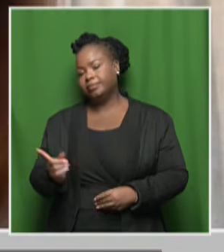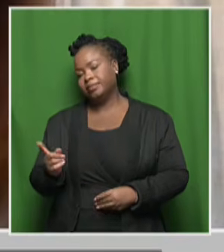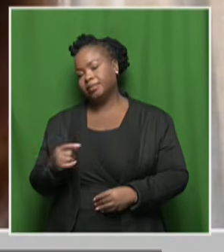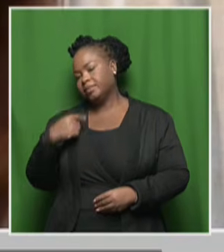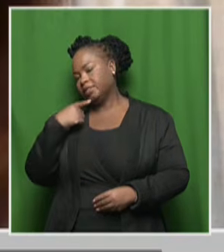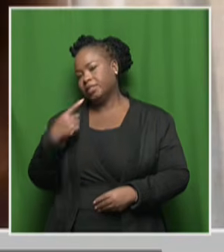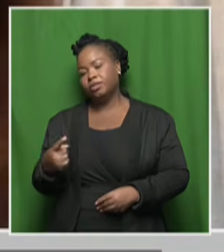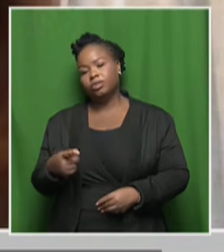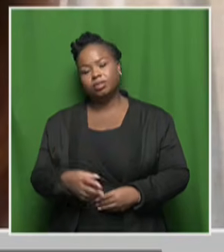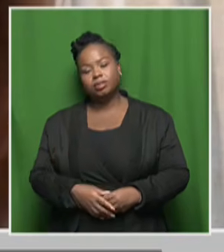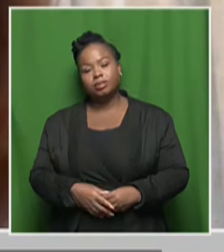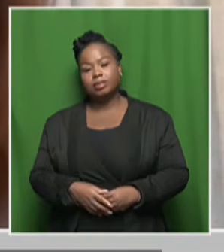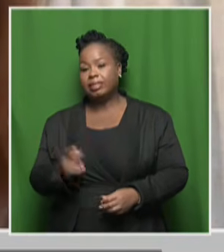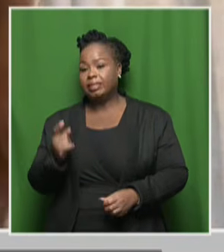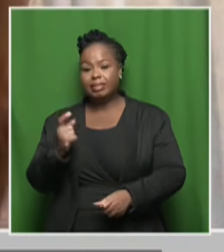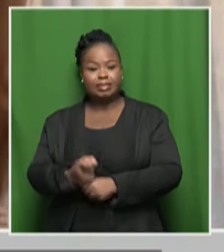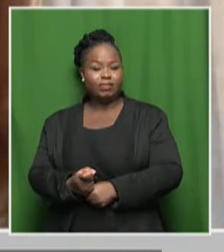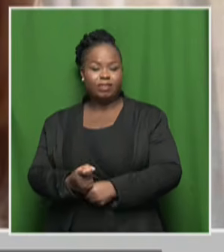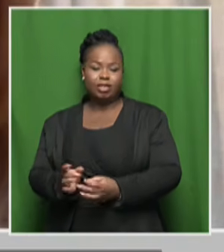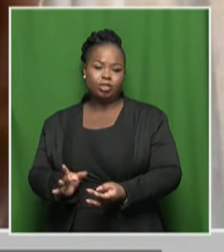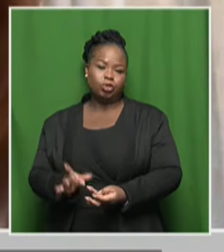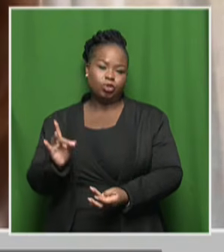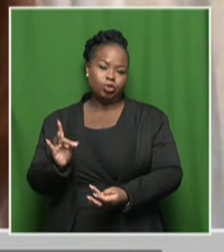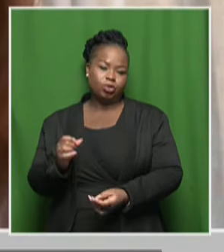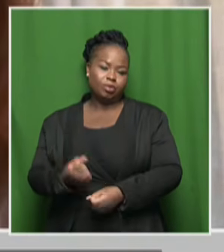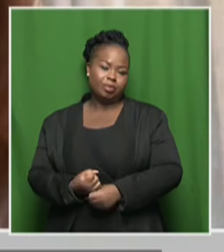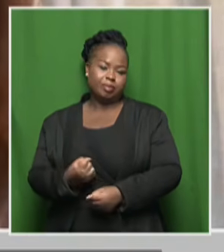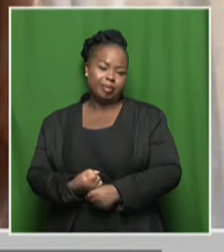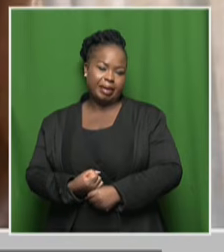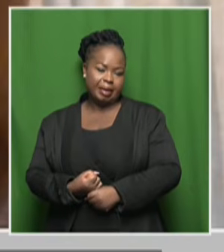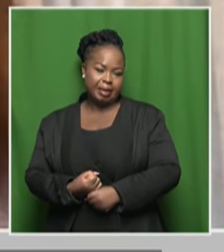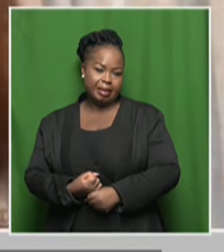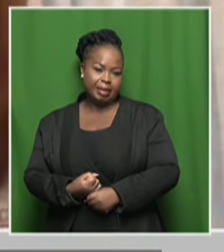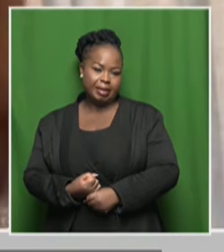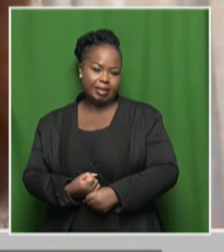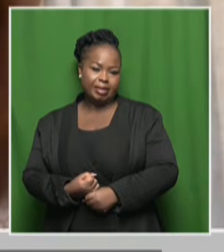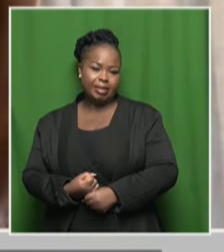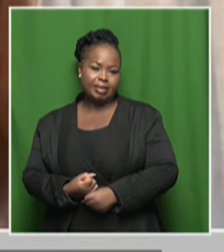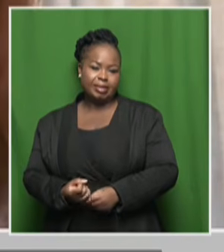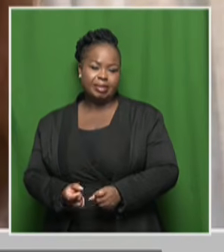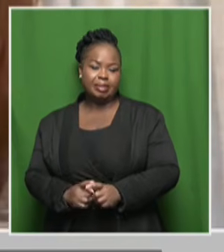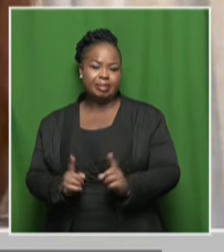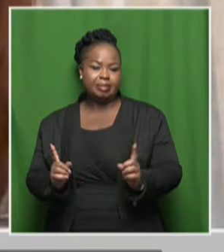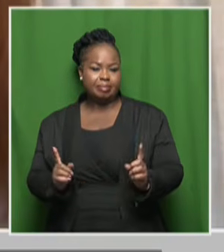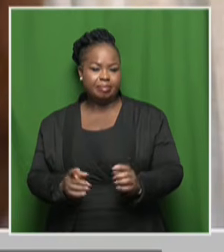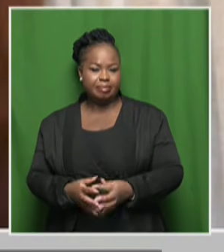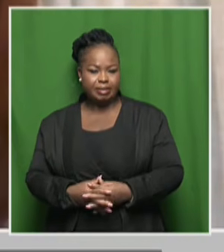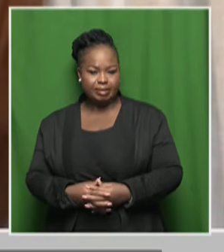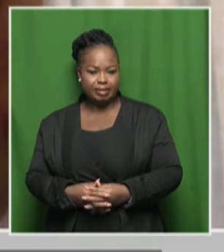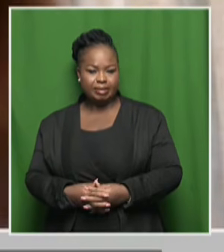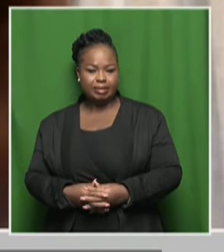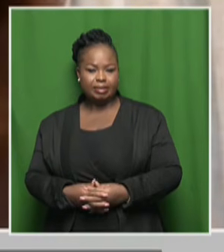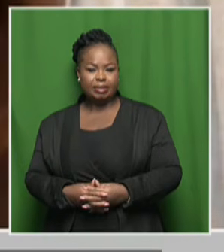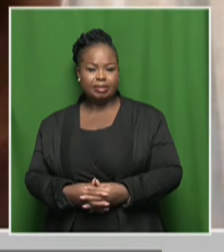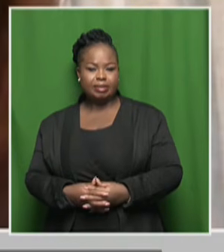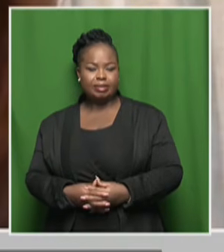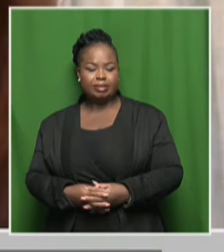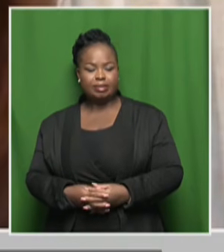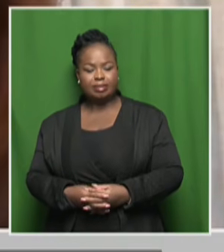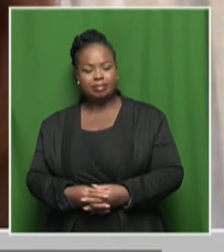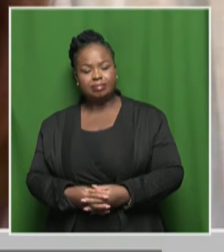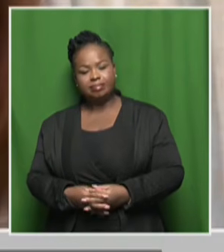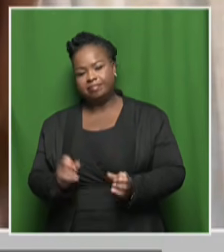this is the most difficult choice to make ever. But yeah, I mean, that's a diplomatic